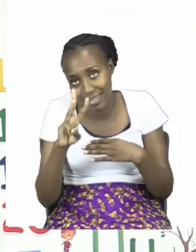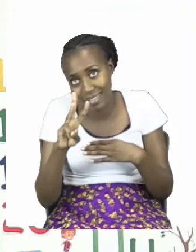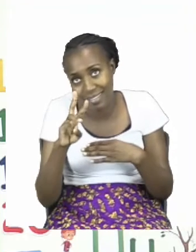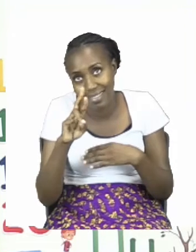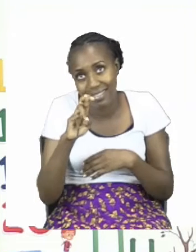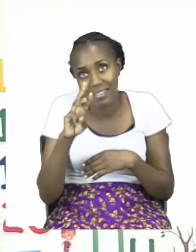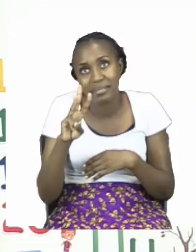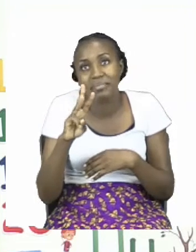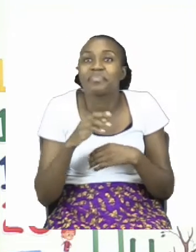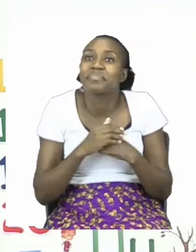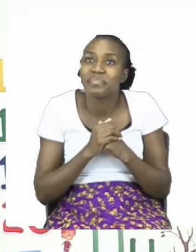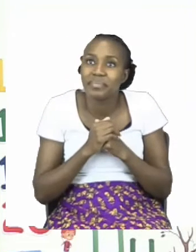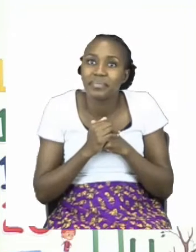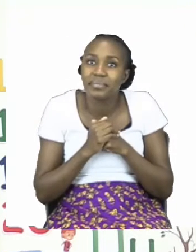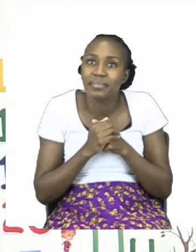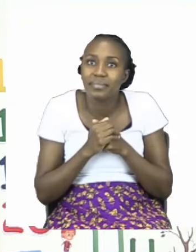Namibian dollars.